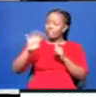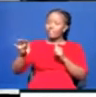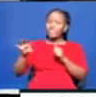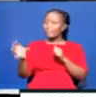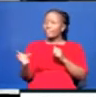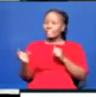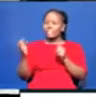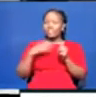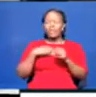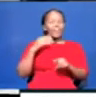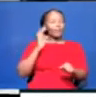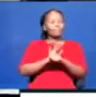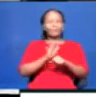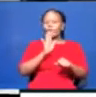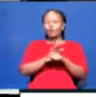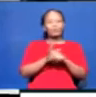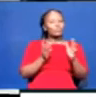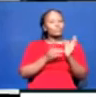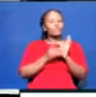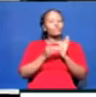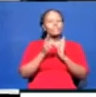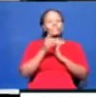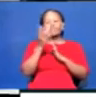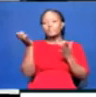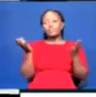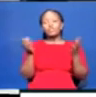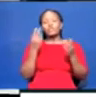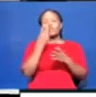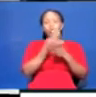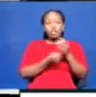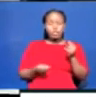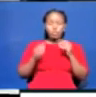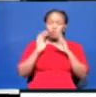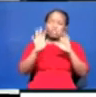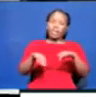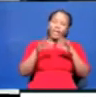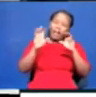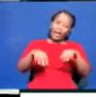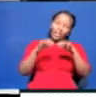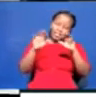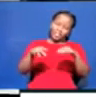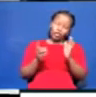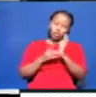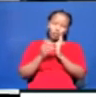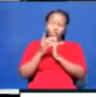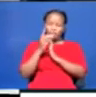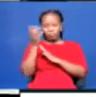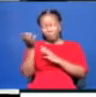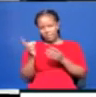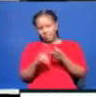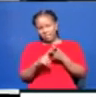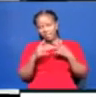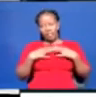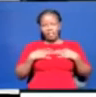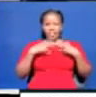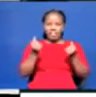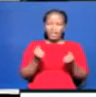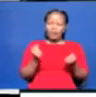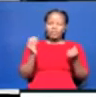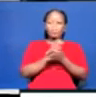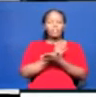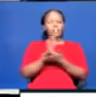remarkable development in terms of both agricultural development, in terms of health sector. The new units have been